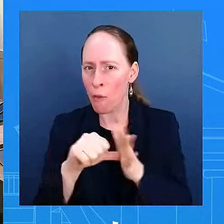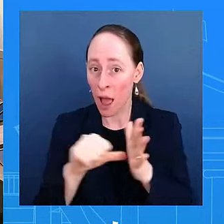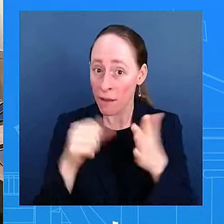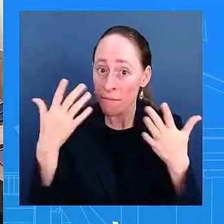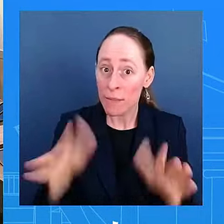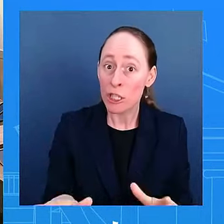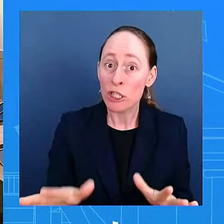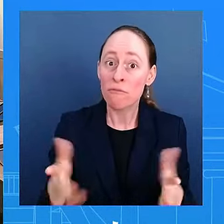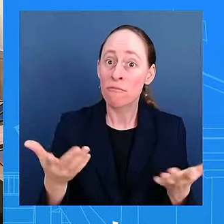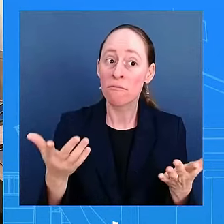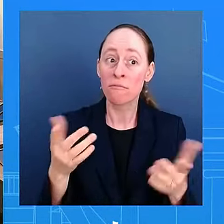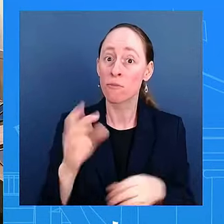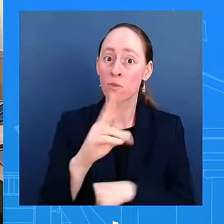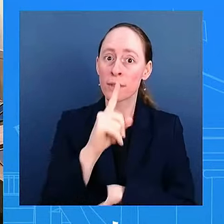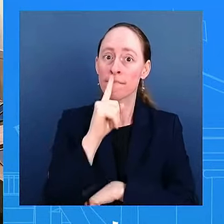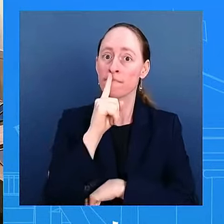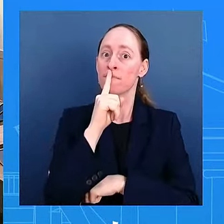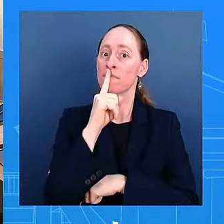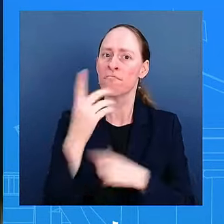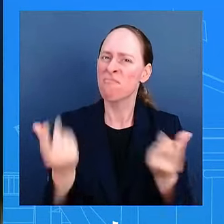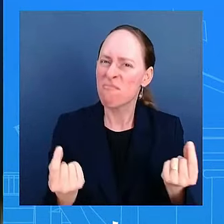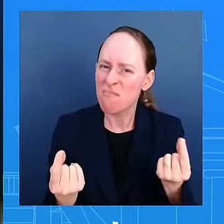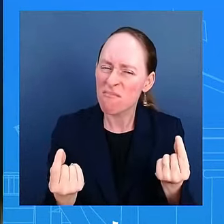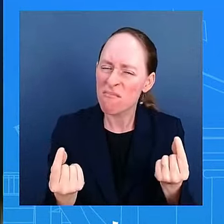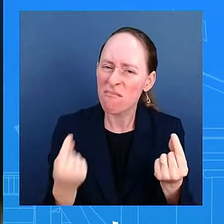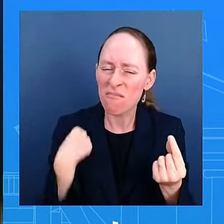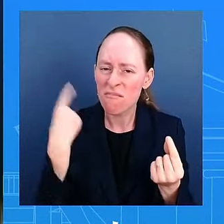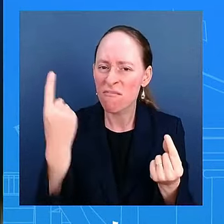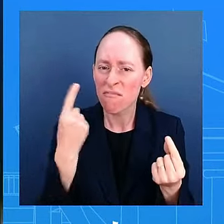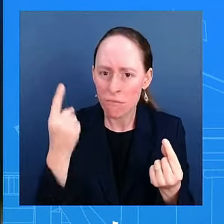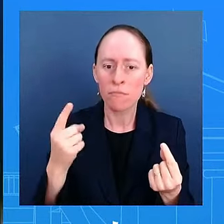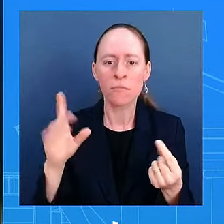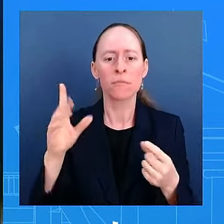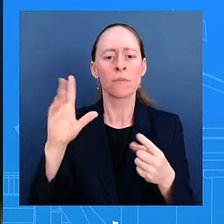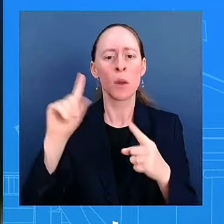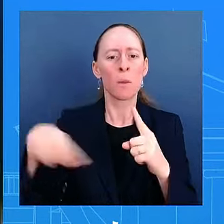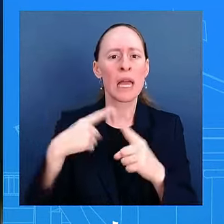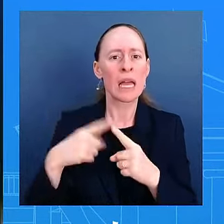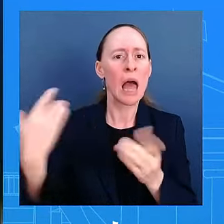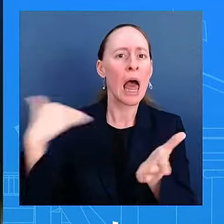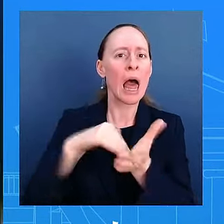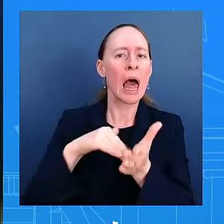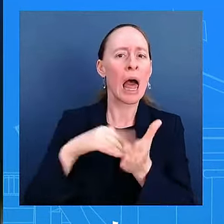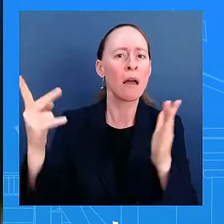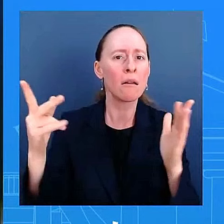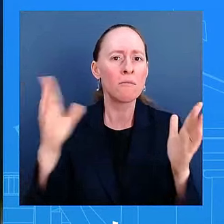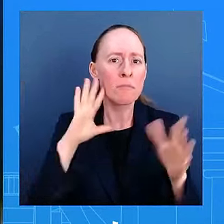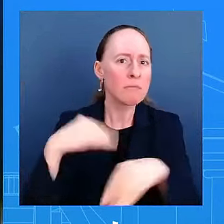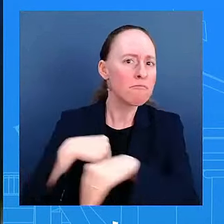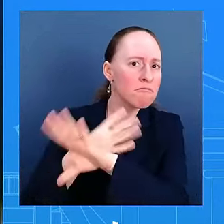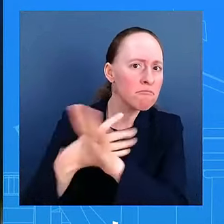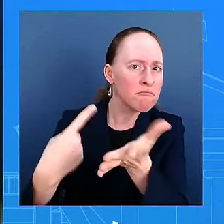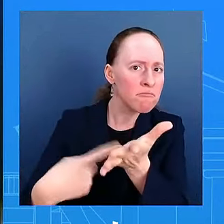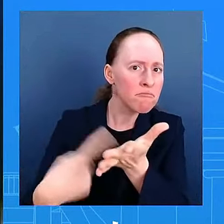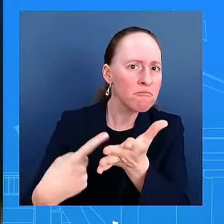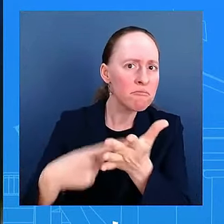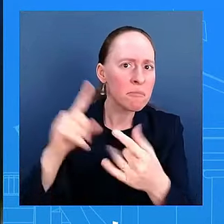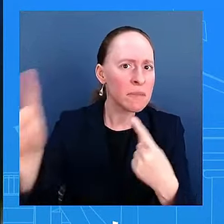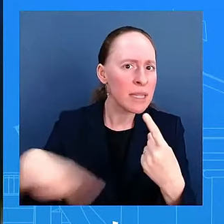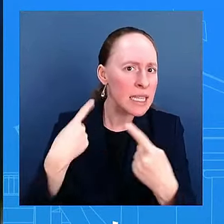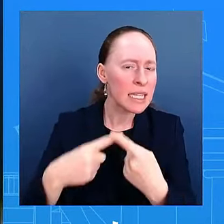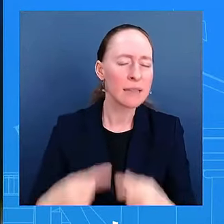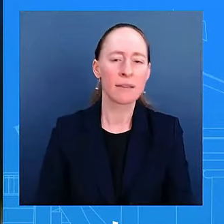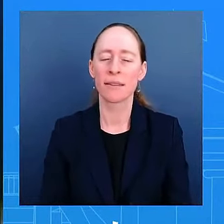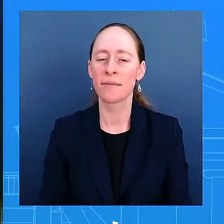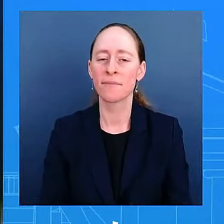do we know when they're expected to speak again? So look, I don't have anything to preview on the next call. As you know, and I've said this many times before, since